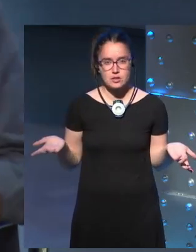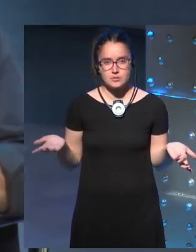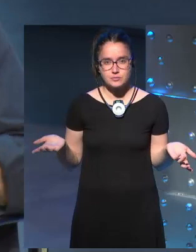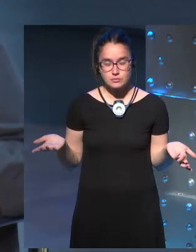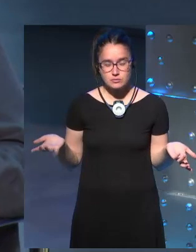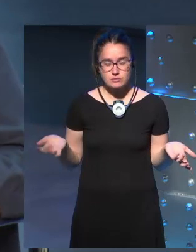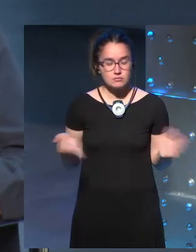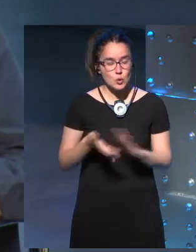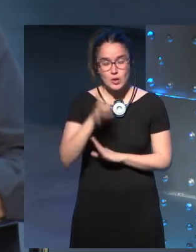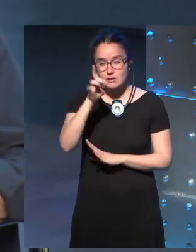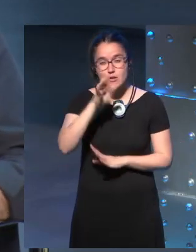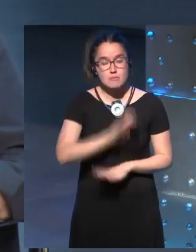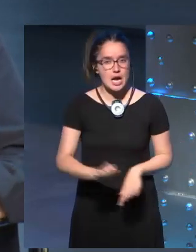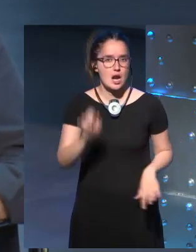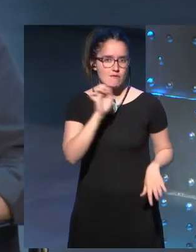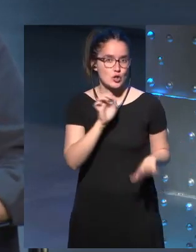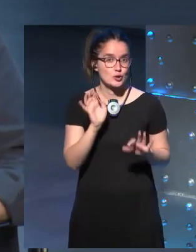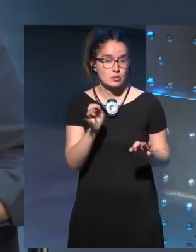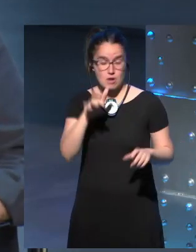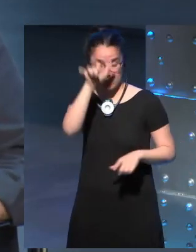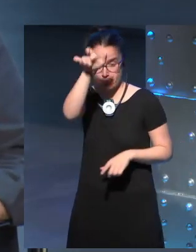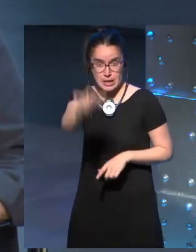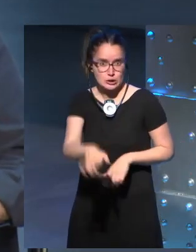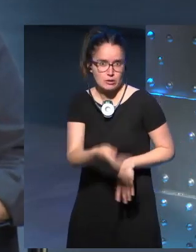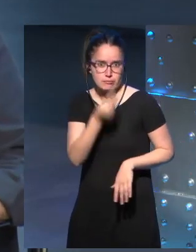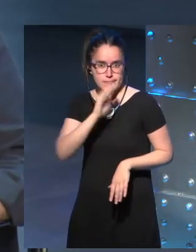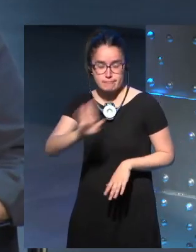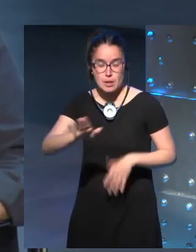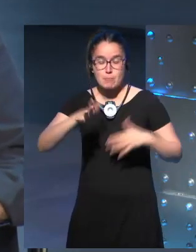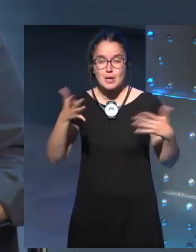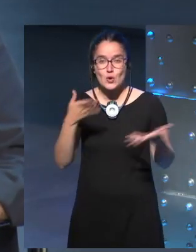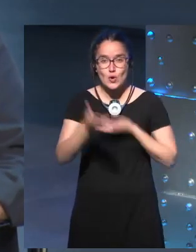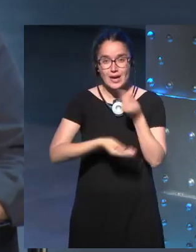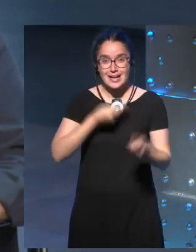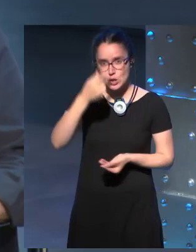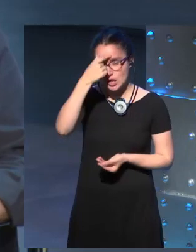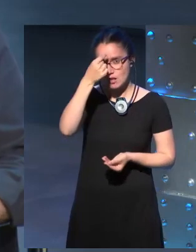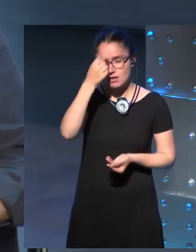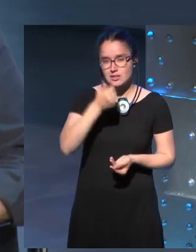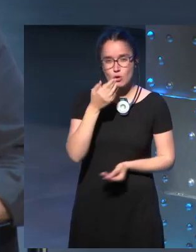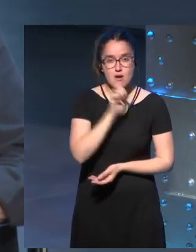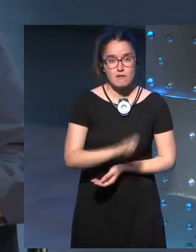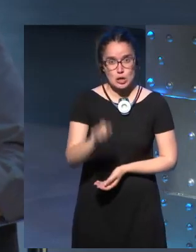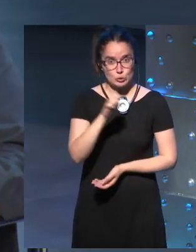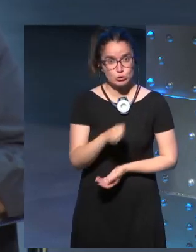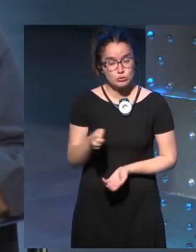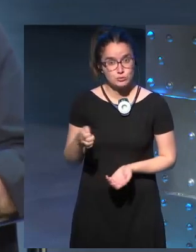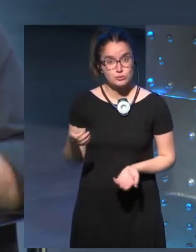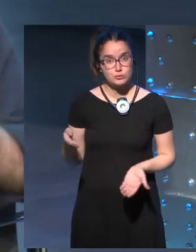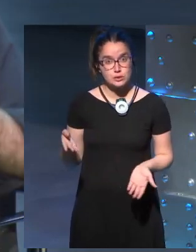manager and a very dignified human being. But what Zidane has done is amazing, you know, to do